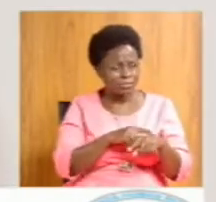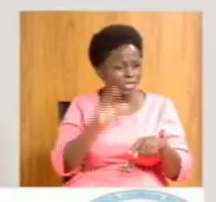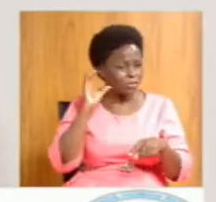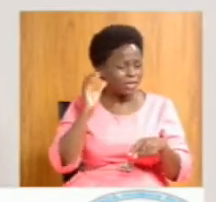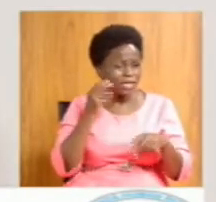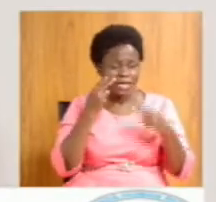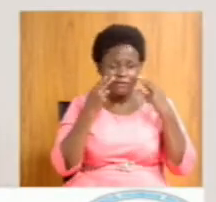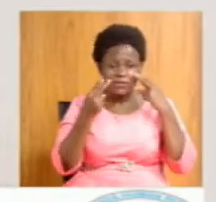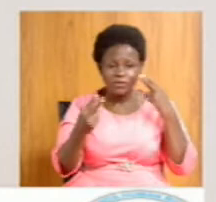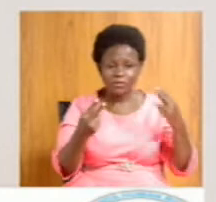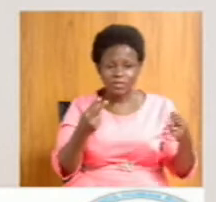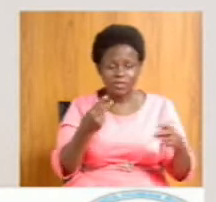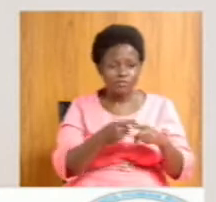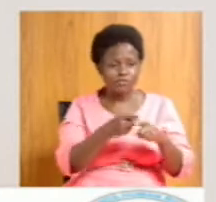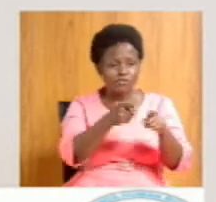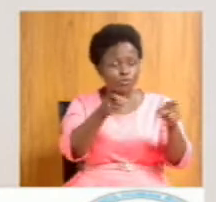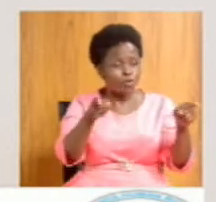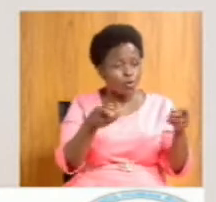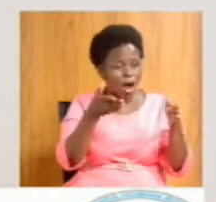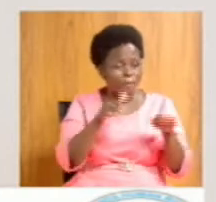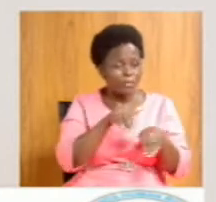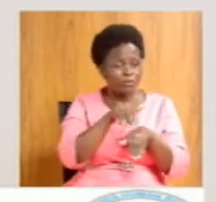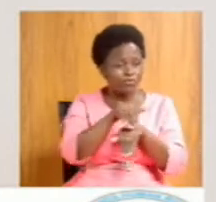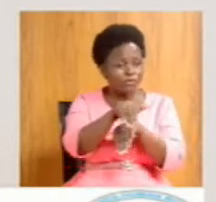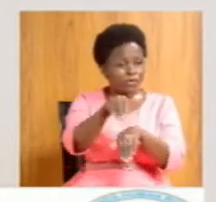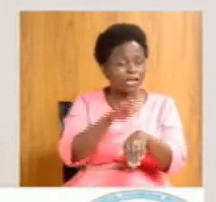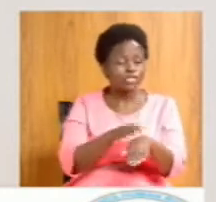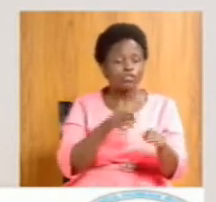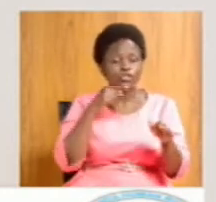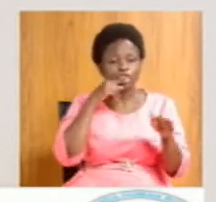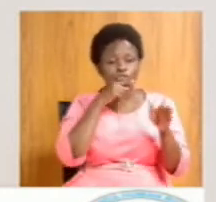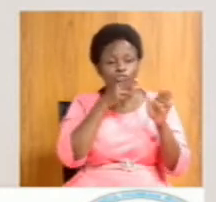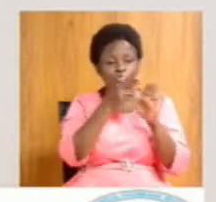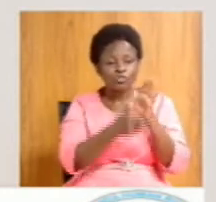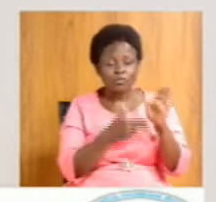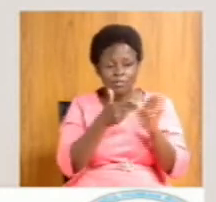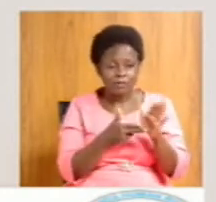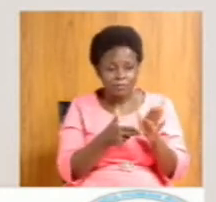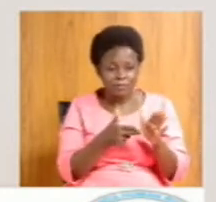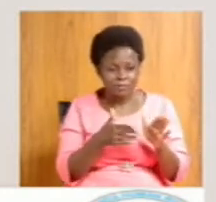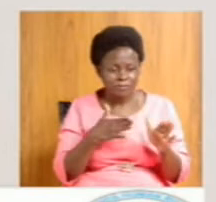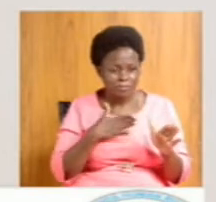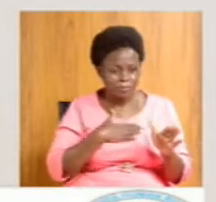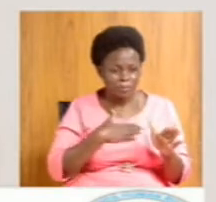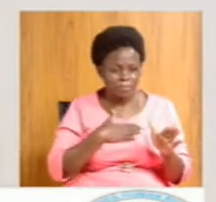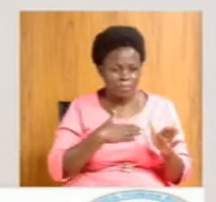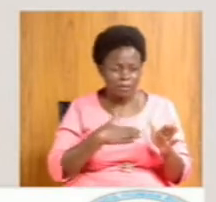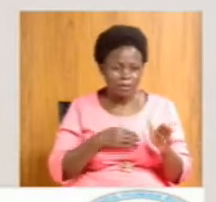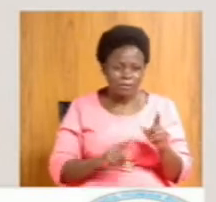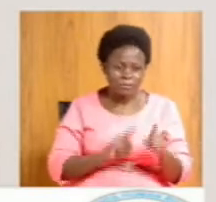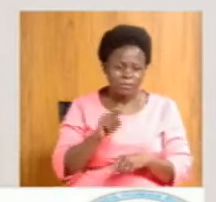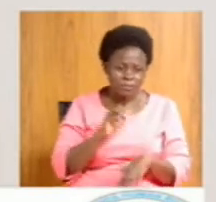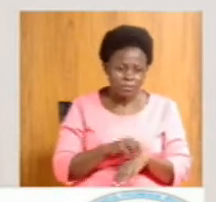views from you who are here and those who are following us on social media and I'm going to be taking your questions